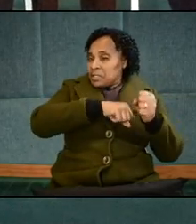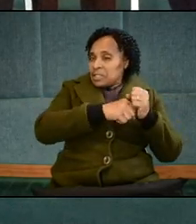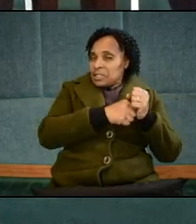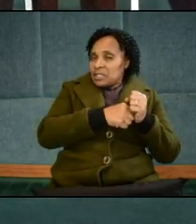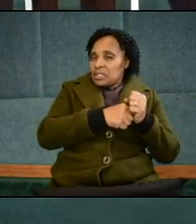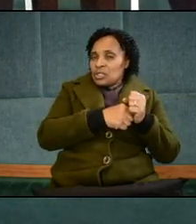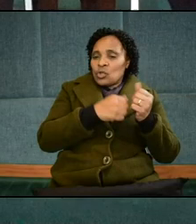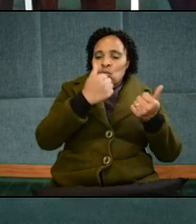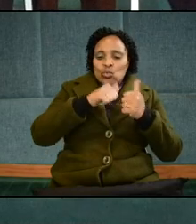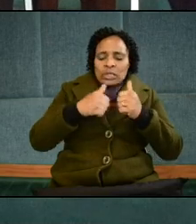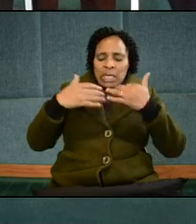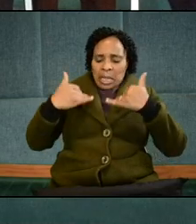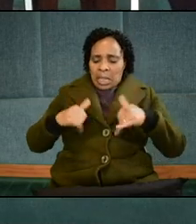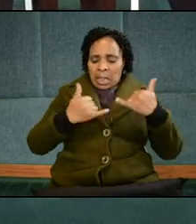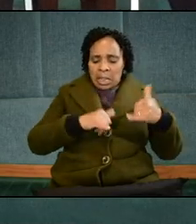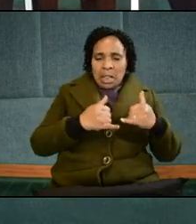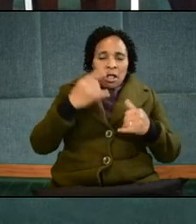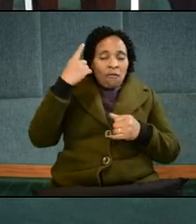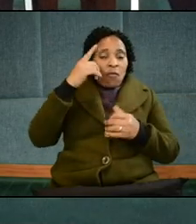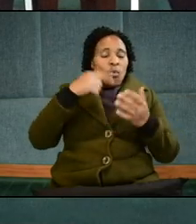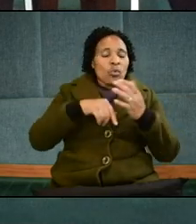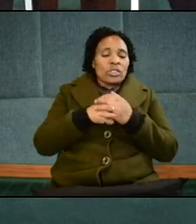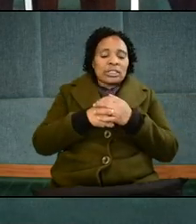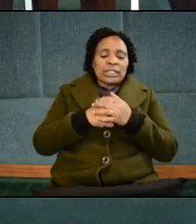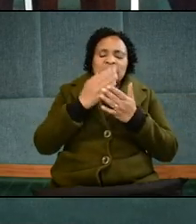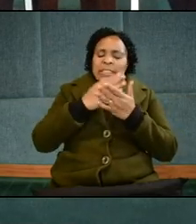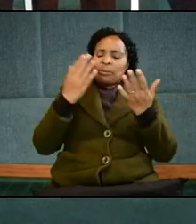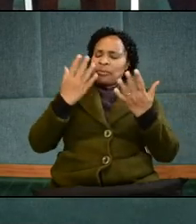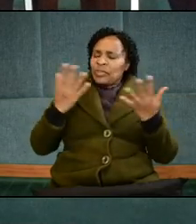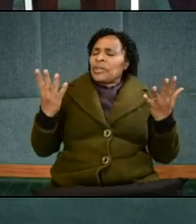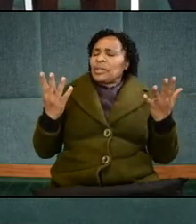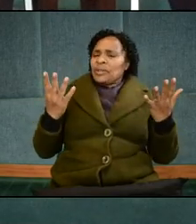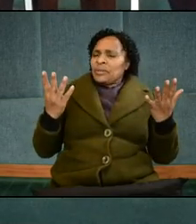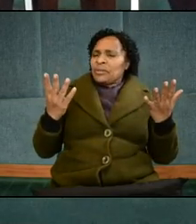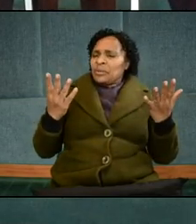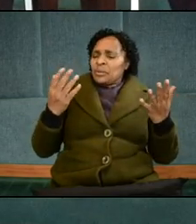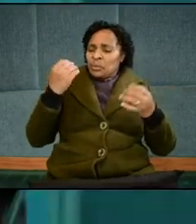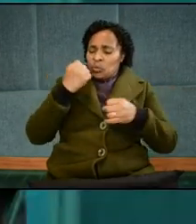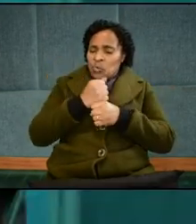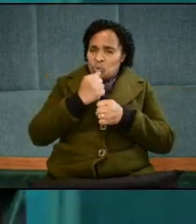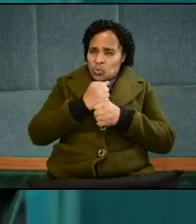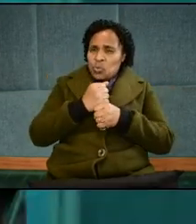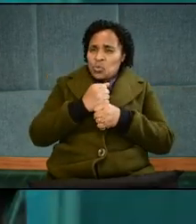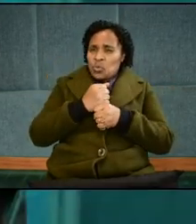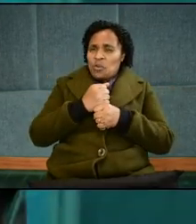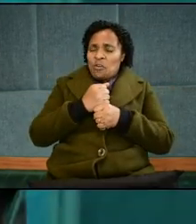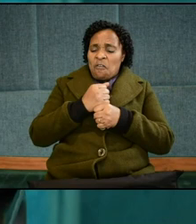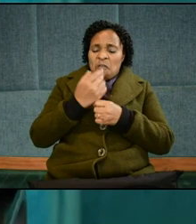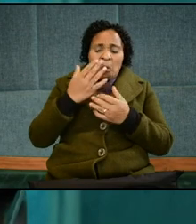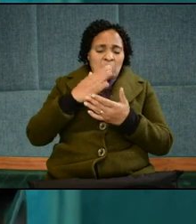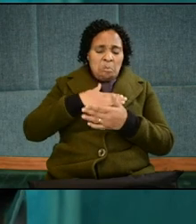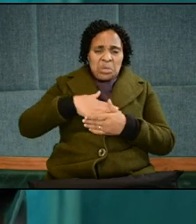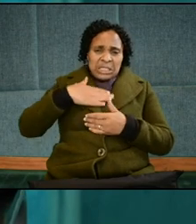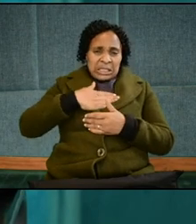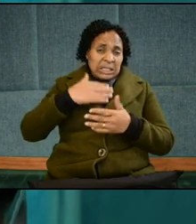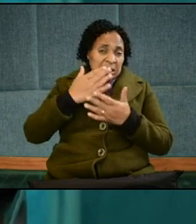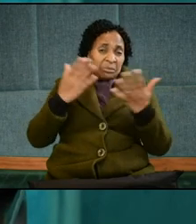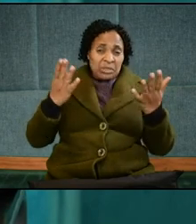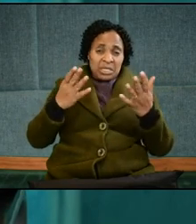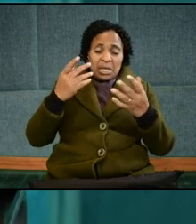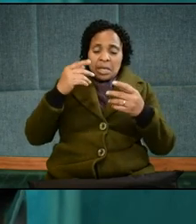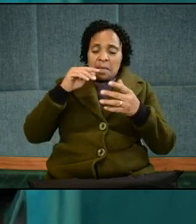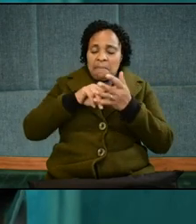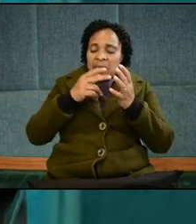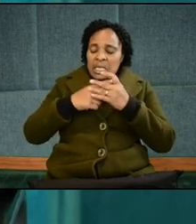Really, entertainment is for something you do, like for leisure or something. So entertainment, the